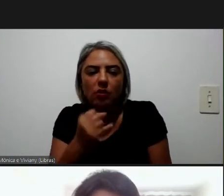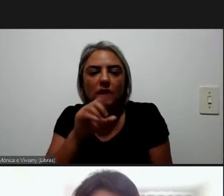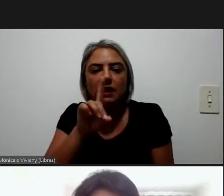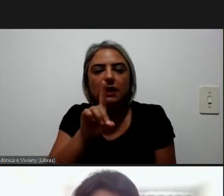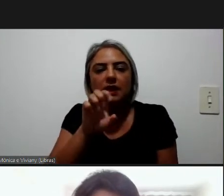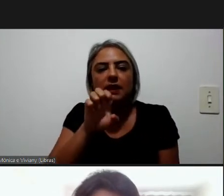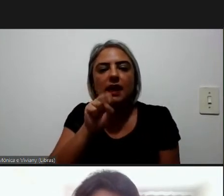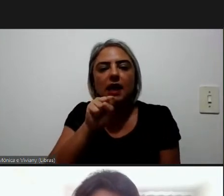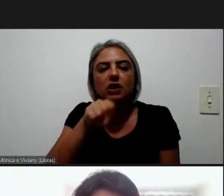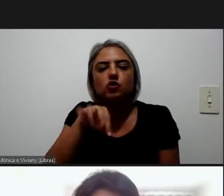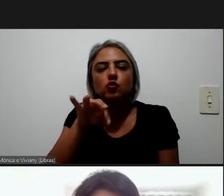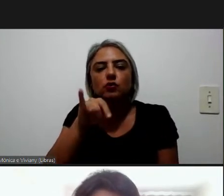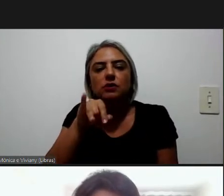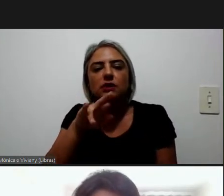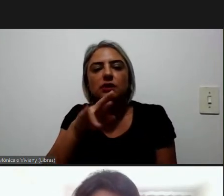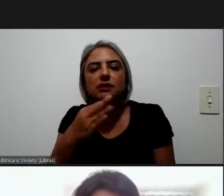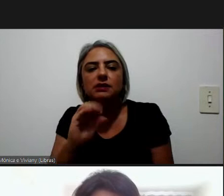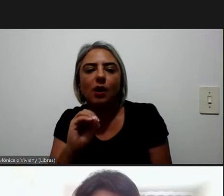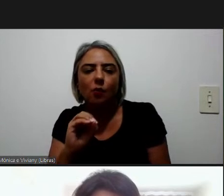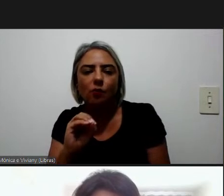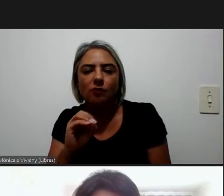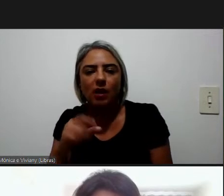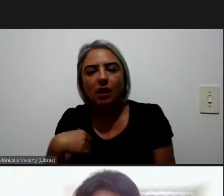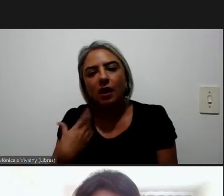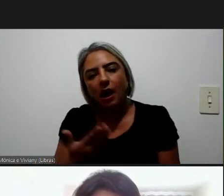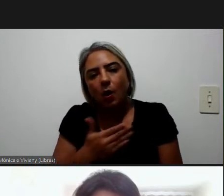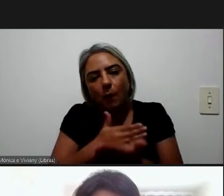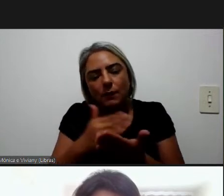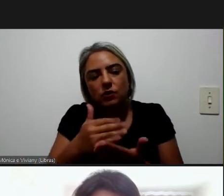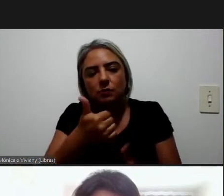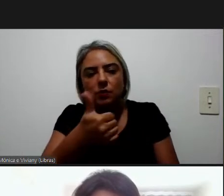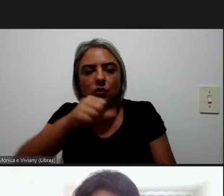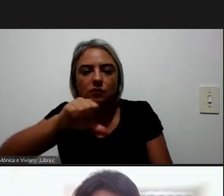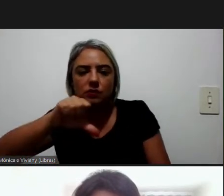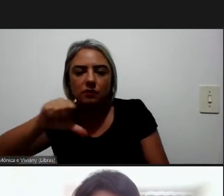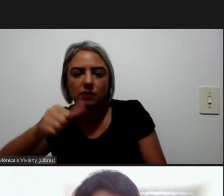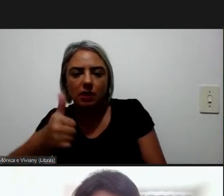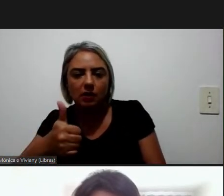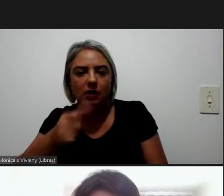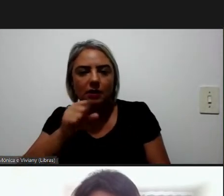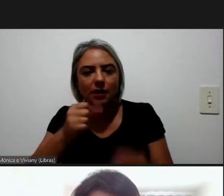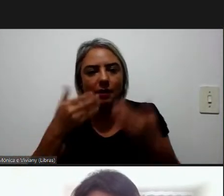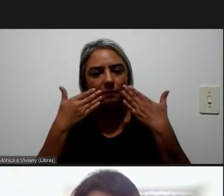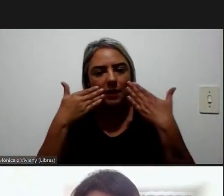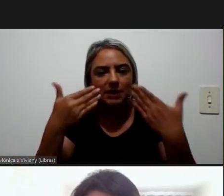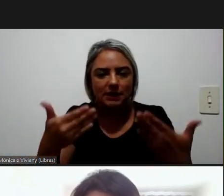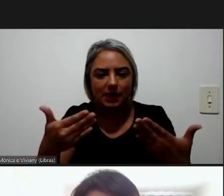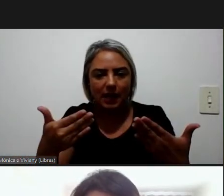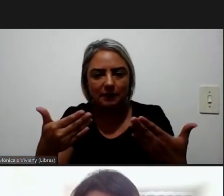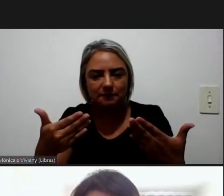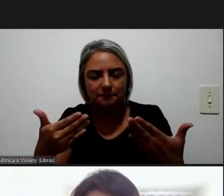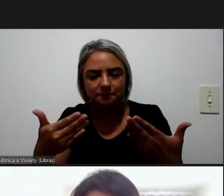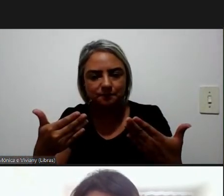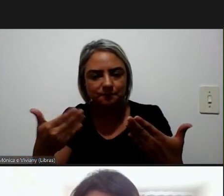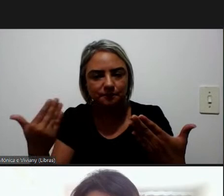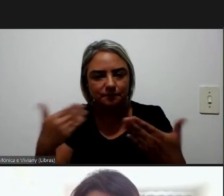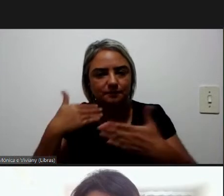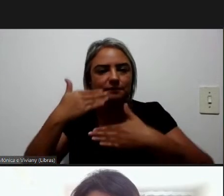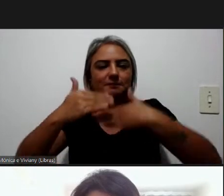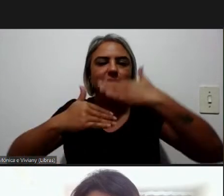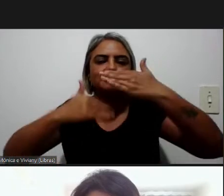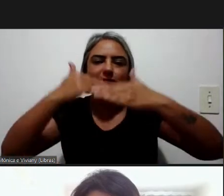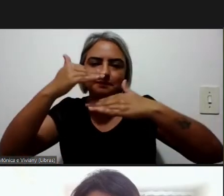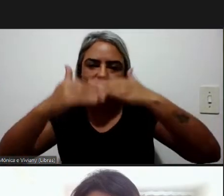problem with children. So we started to organize this work since 1991. That's why